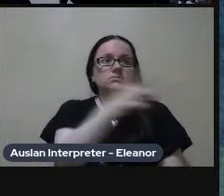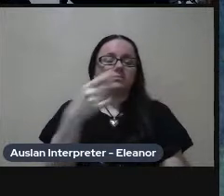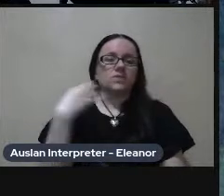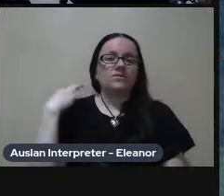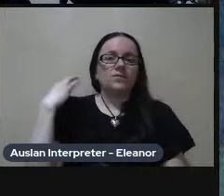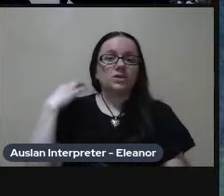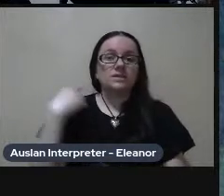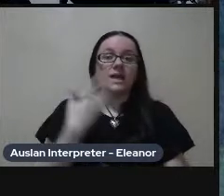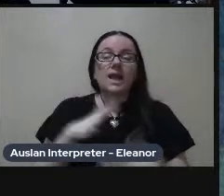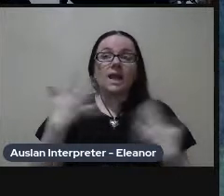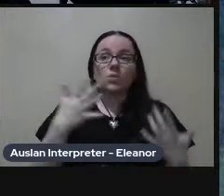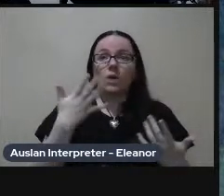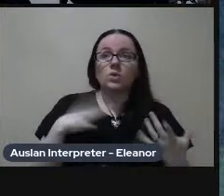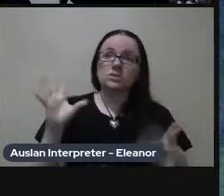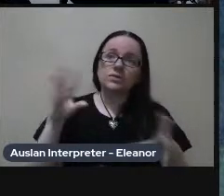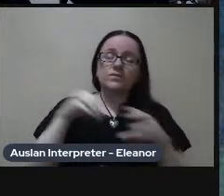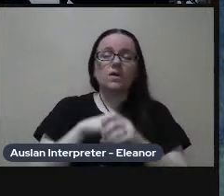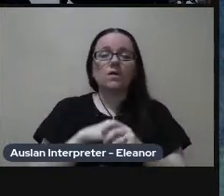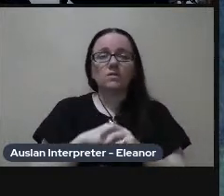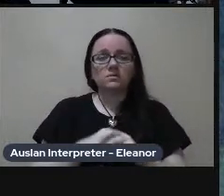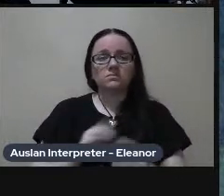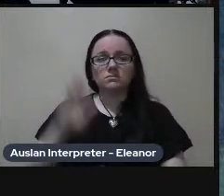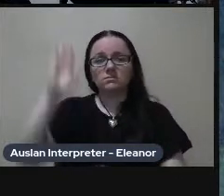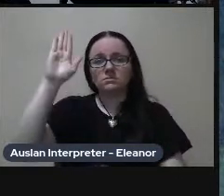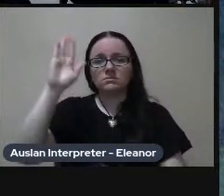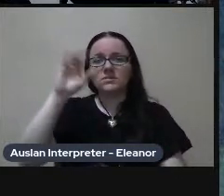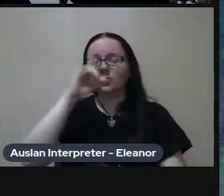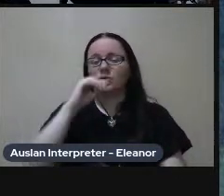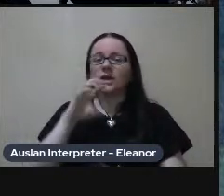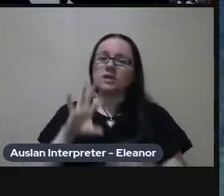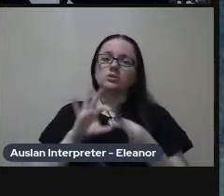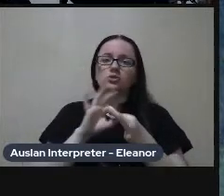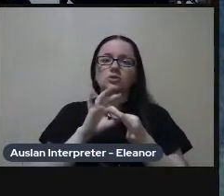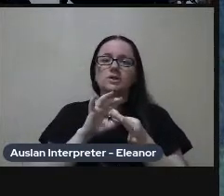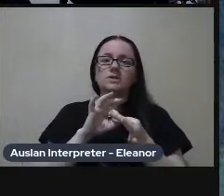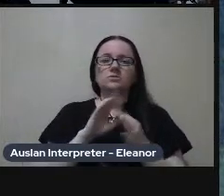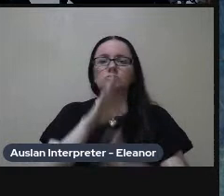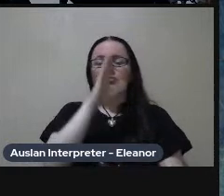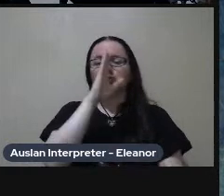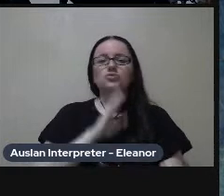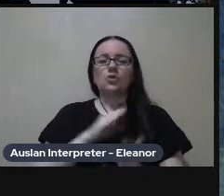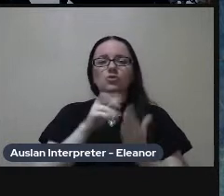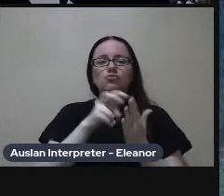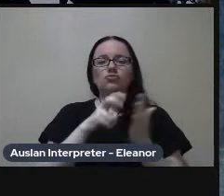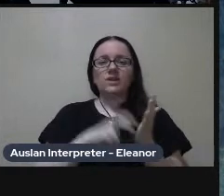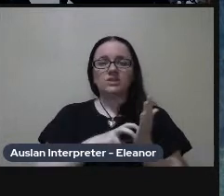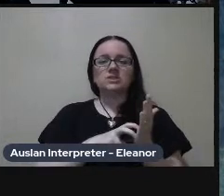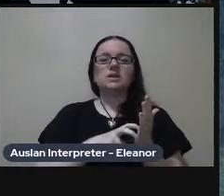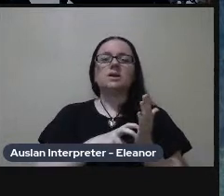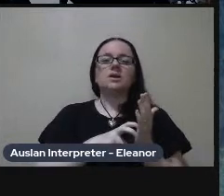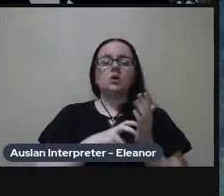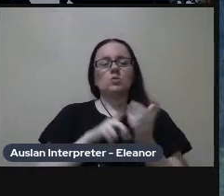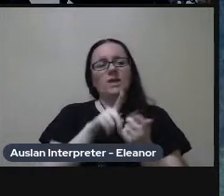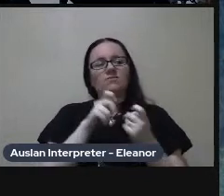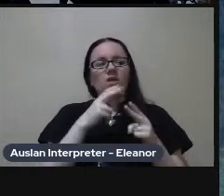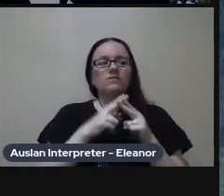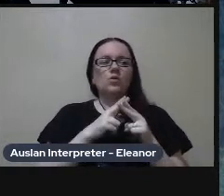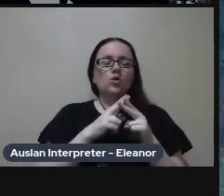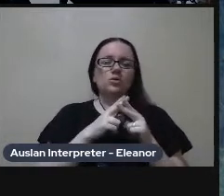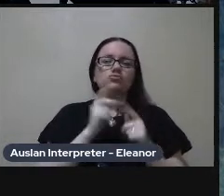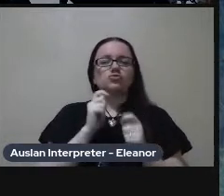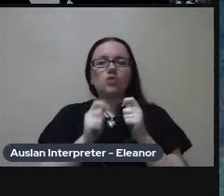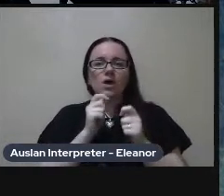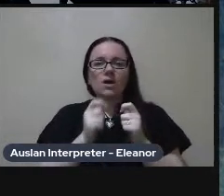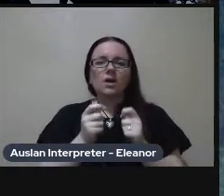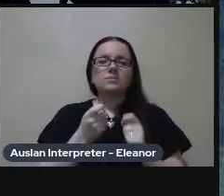wants to get involved, you can join the Stroke Research Register, and we send invitations to trials and updates. Hi, Ray,